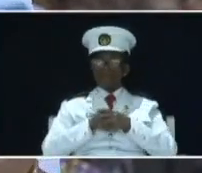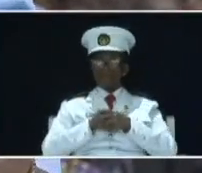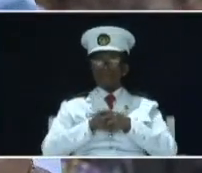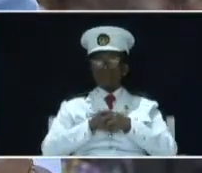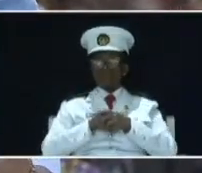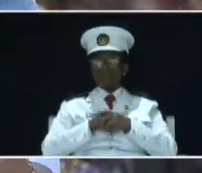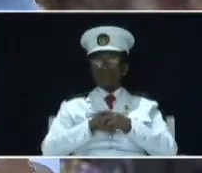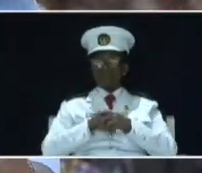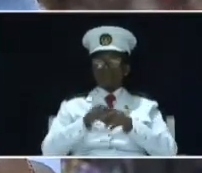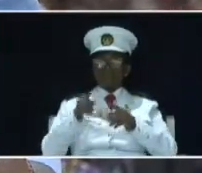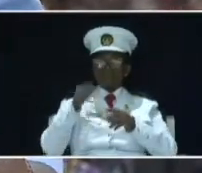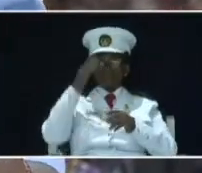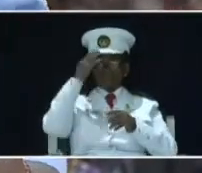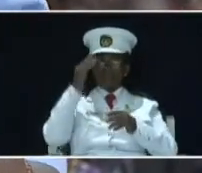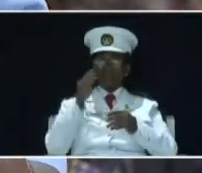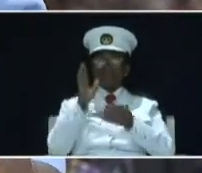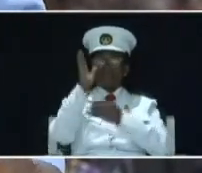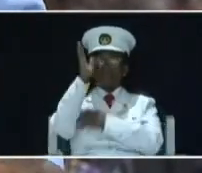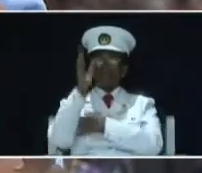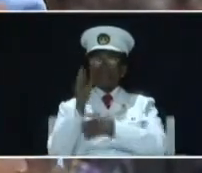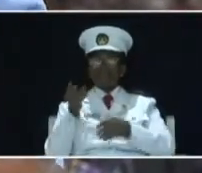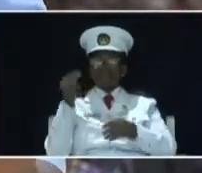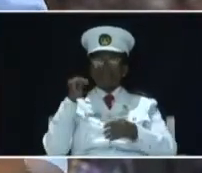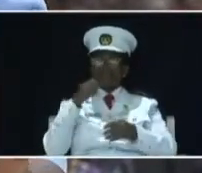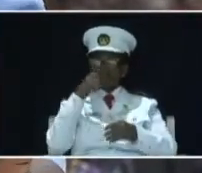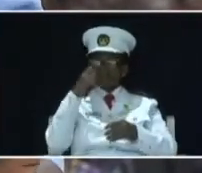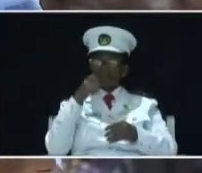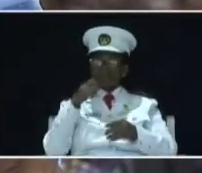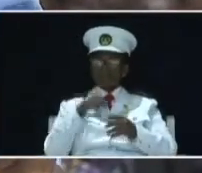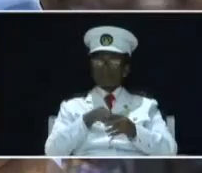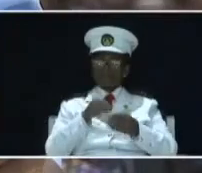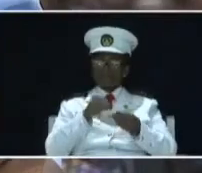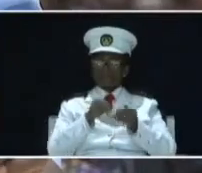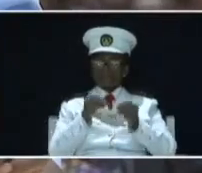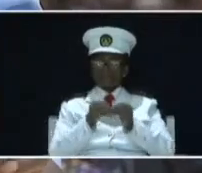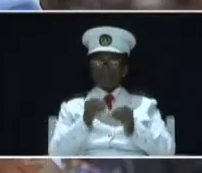You know, God was speaking in Numbers chapter 12.